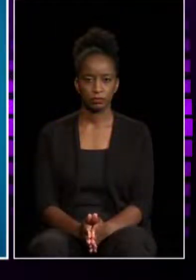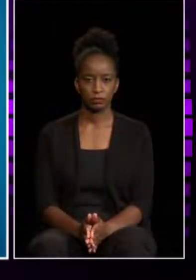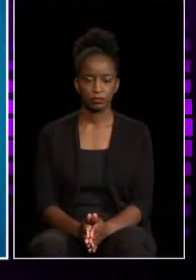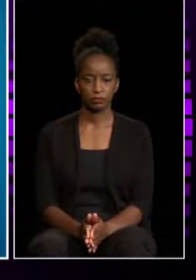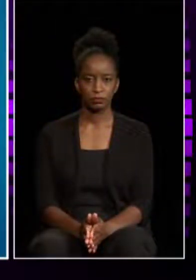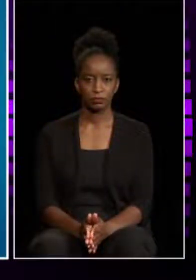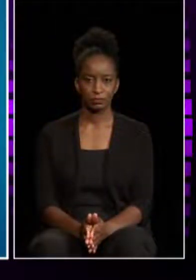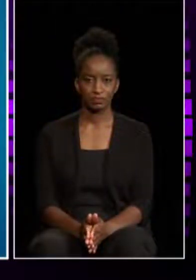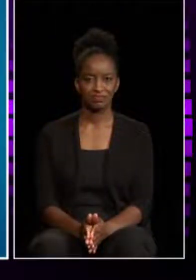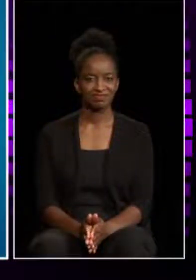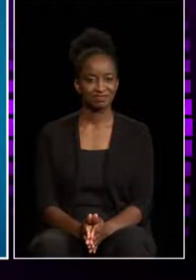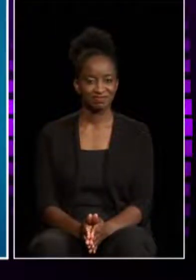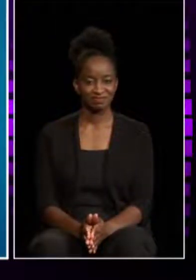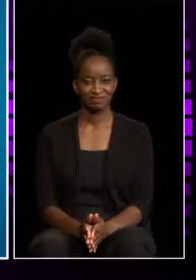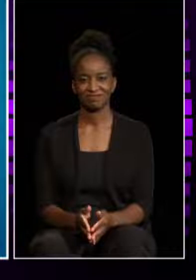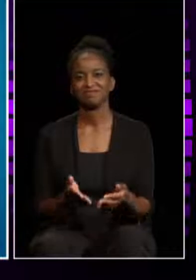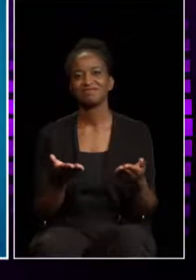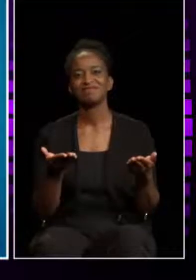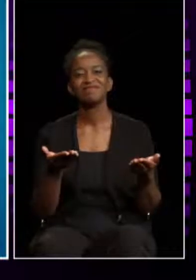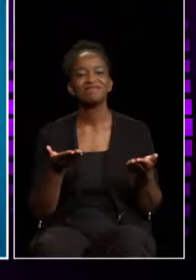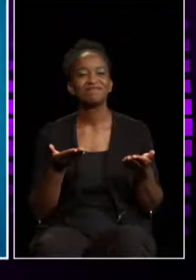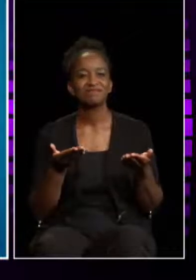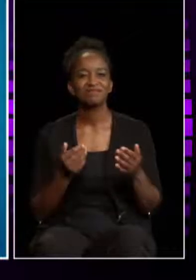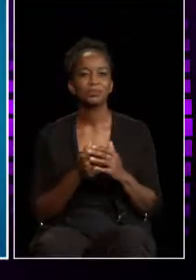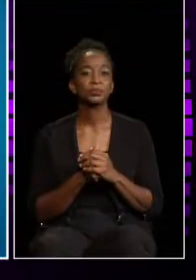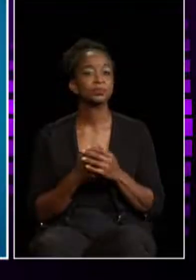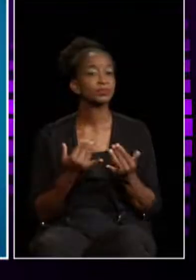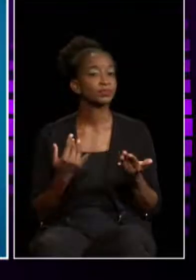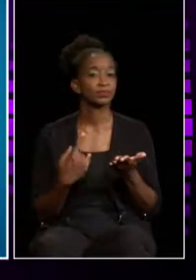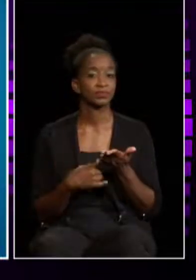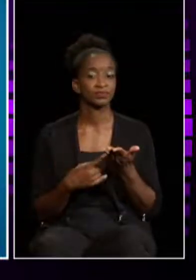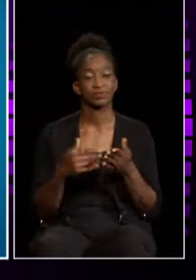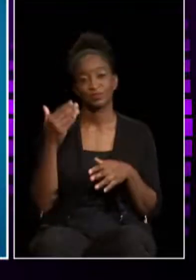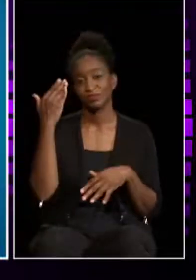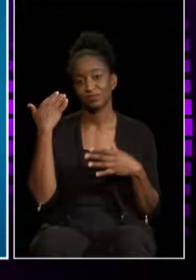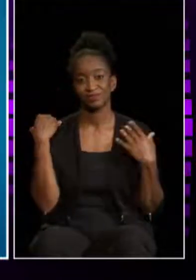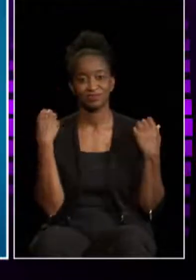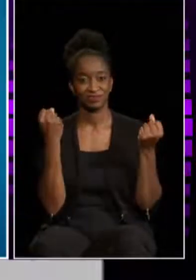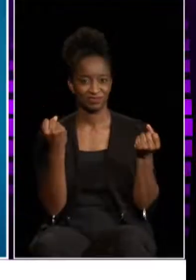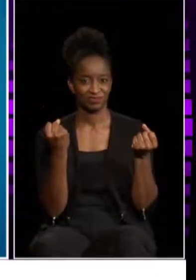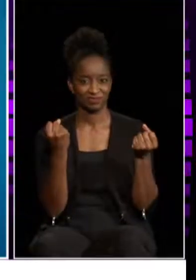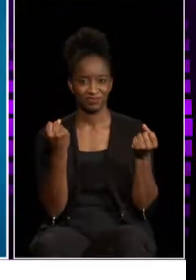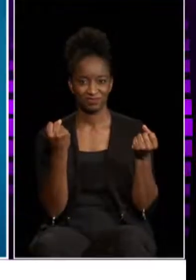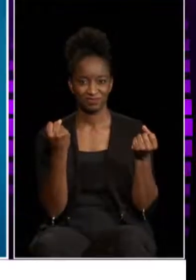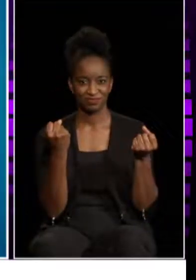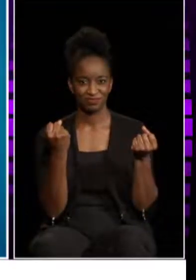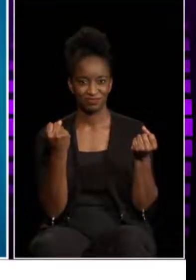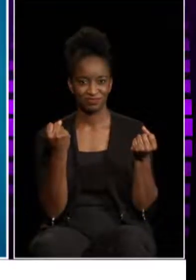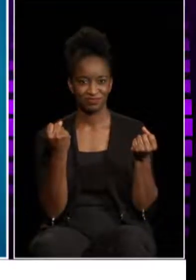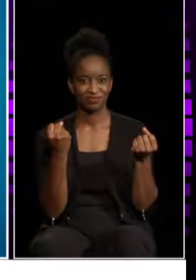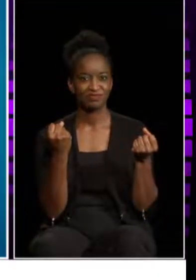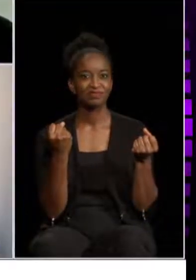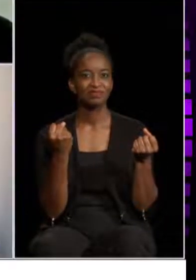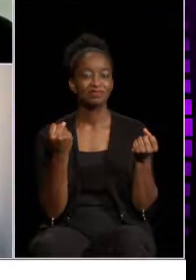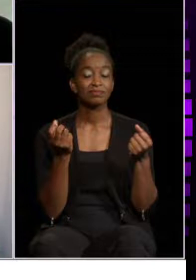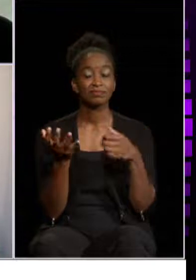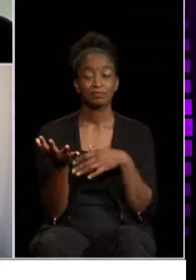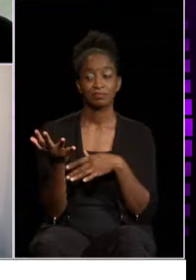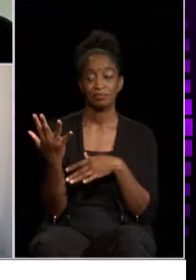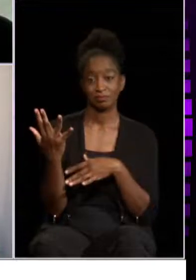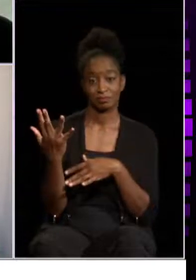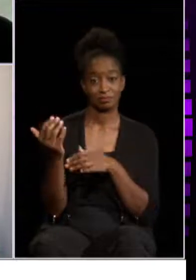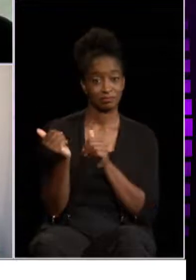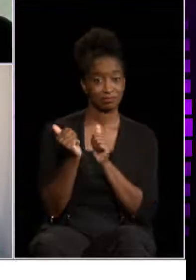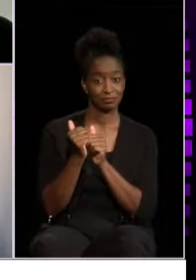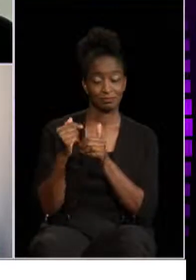And welcome back to the Listen Up Accord show. And our topic today is mental health. We're discussing that in depth with our 5 panelists, and it's going quite